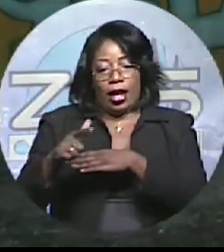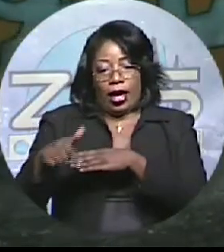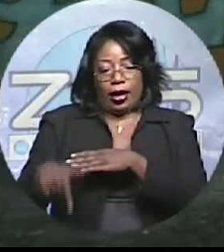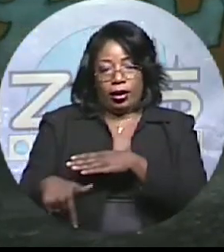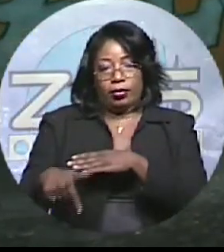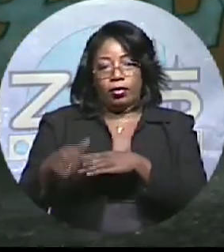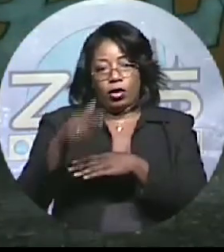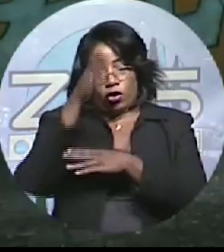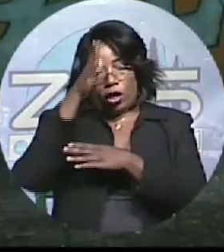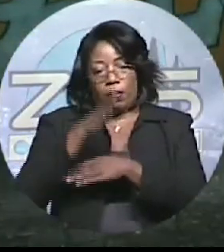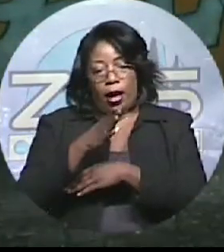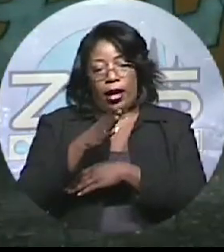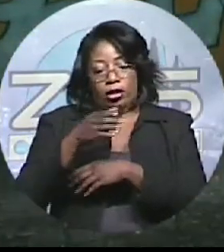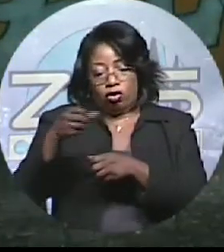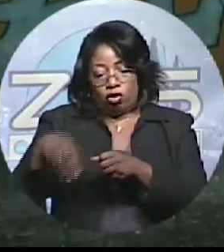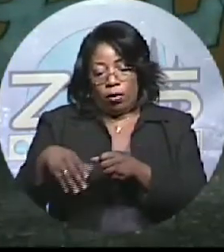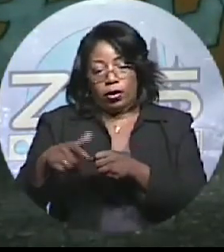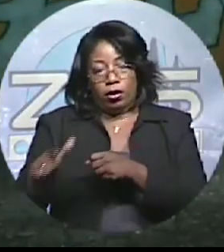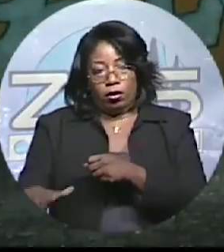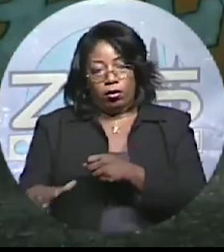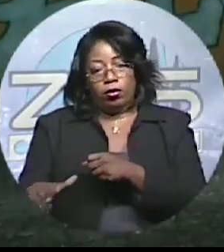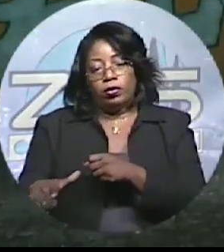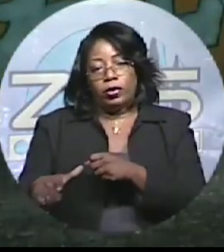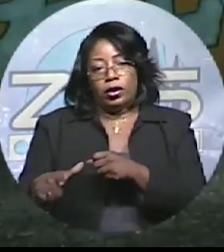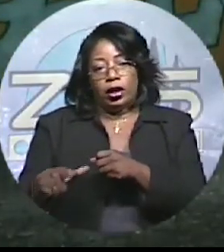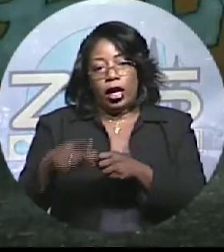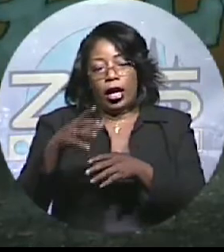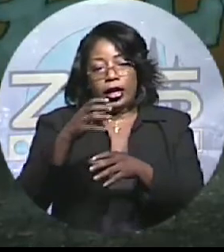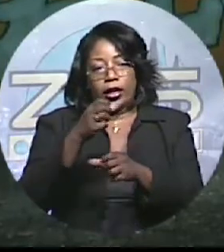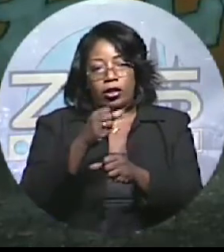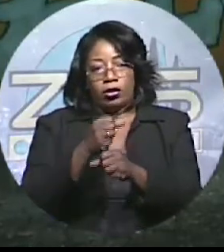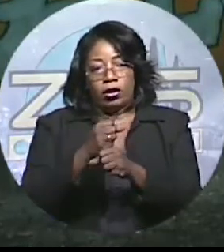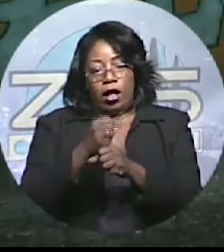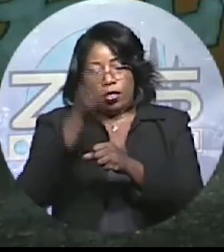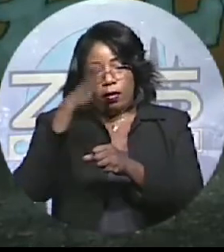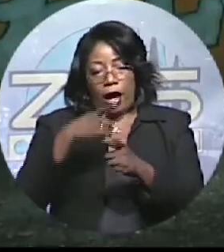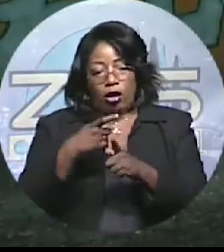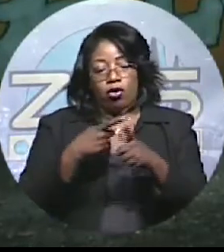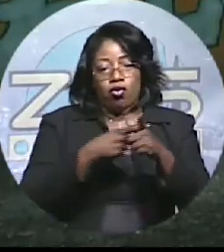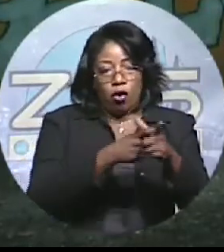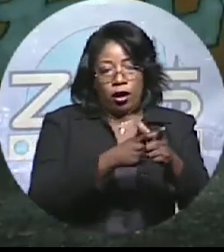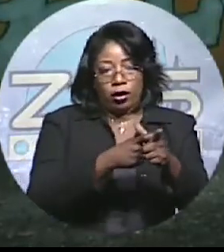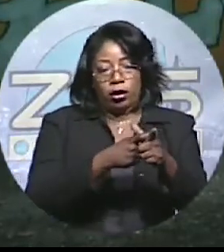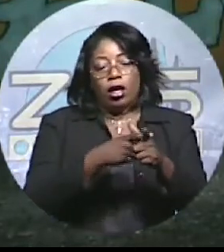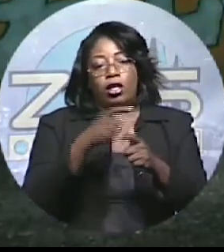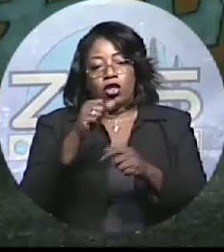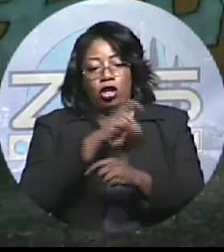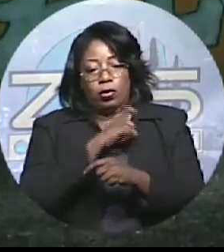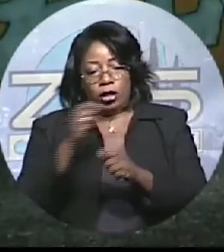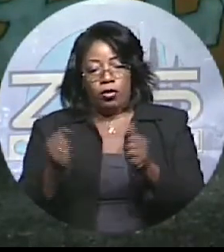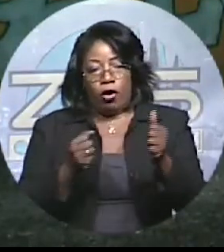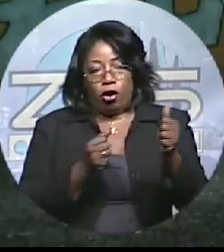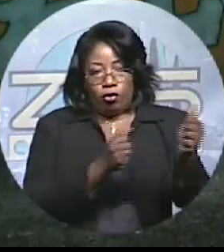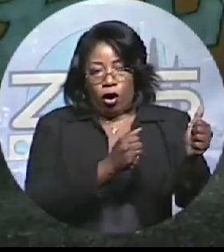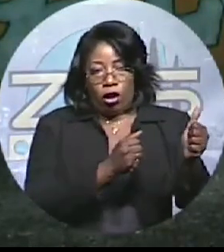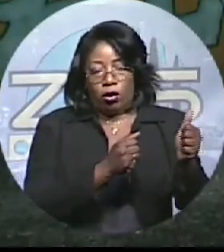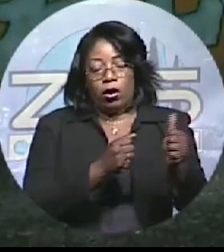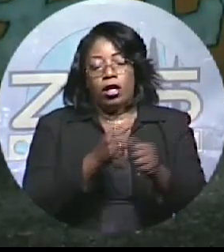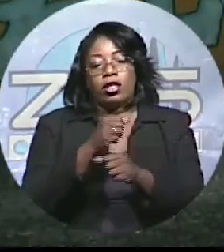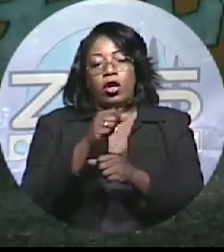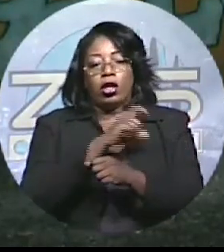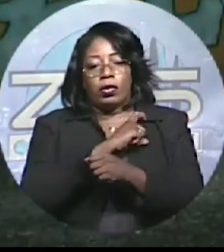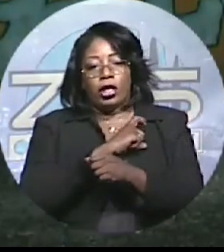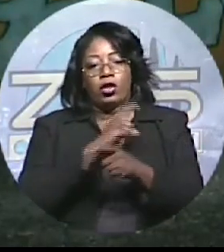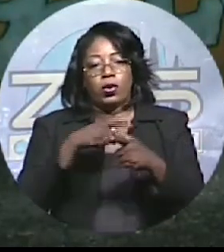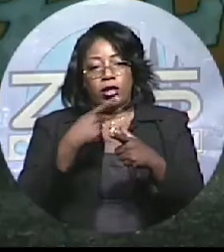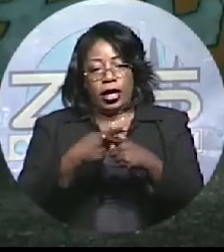dropped his weapon and ran away. The officer gave chase, caught the suspect a short distance away. Police recovered a .45 pistol